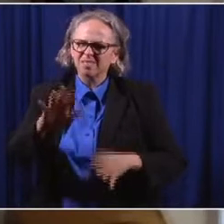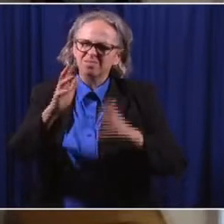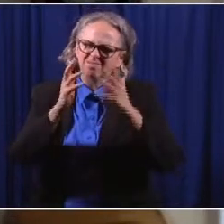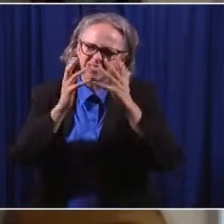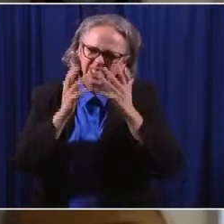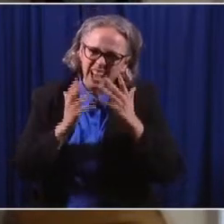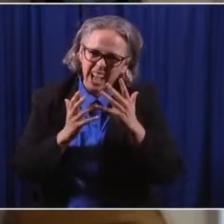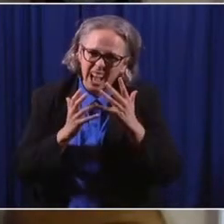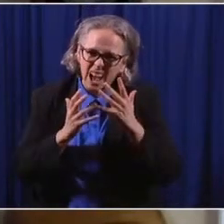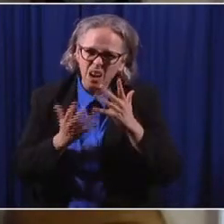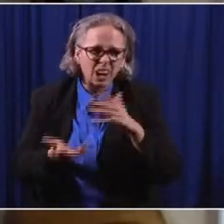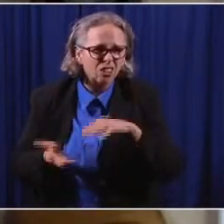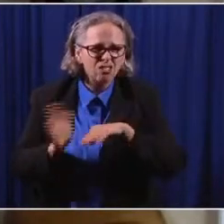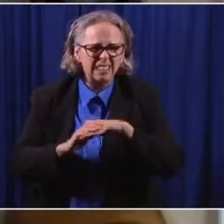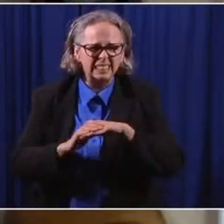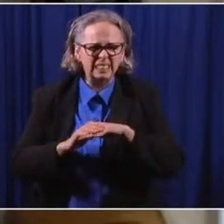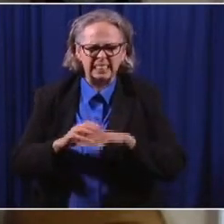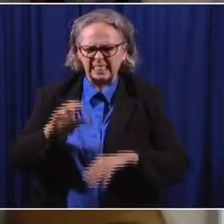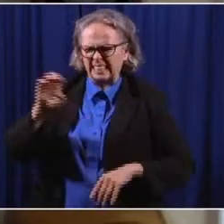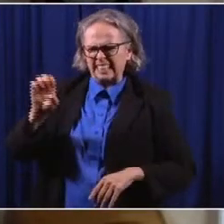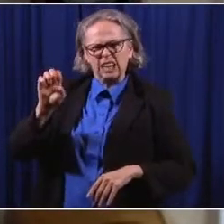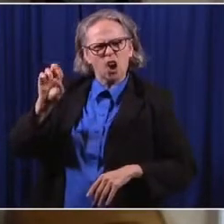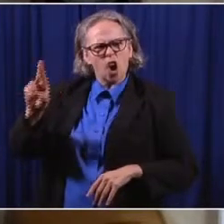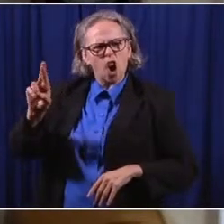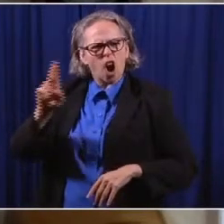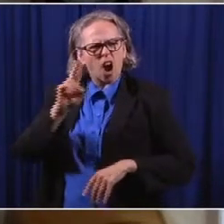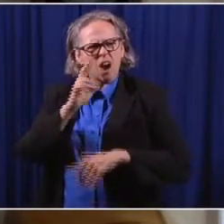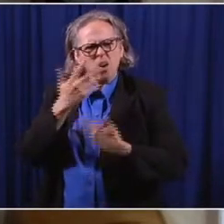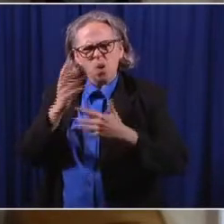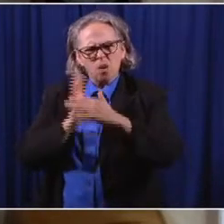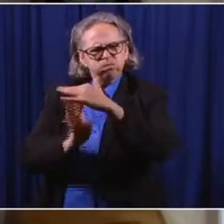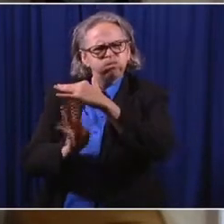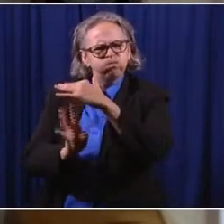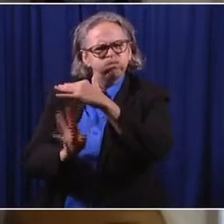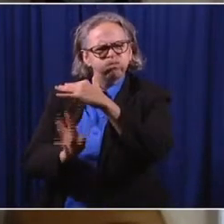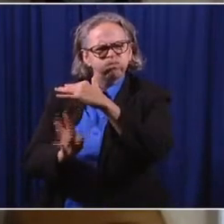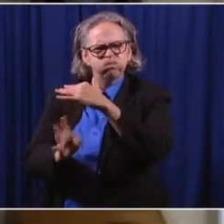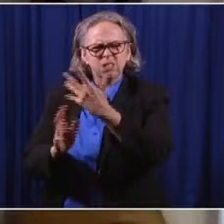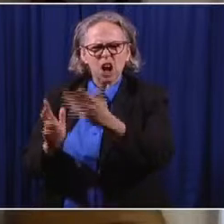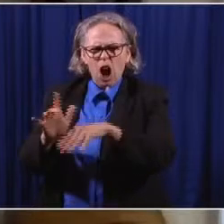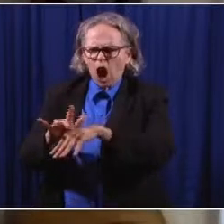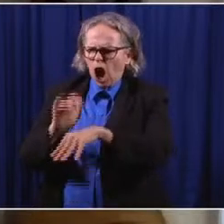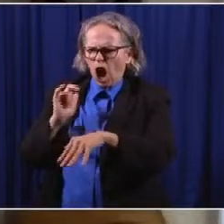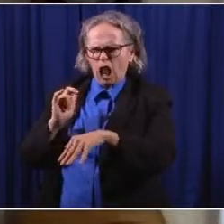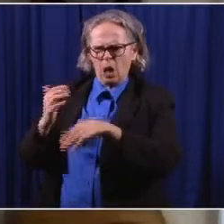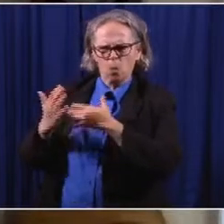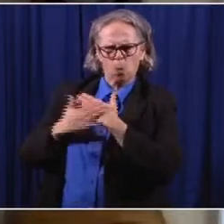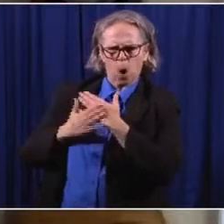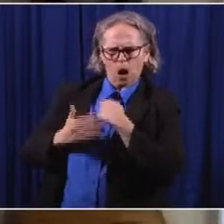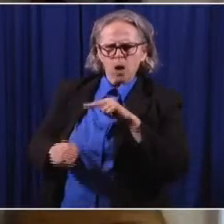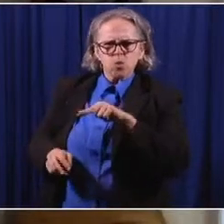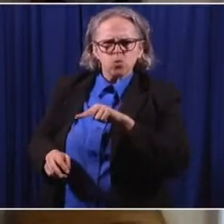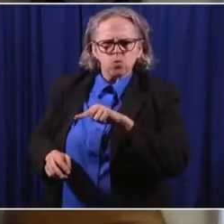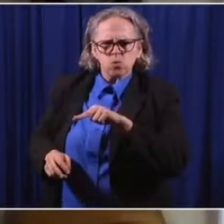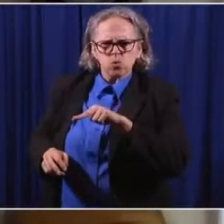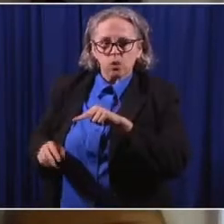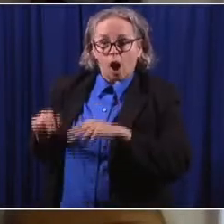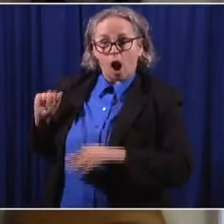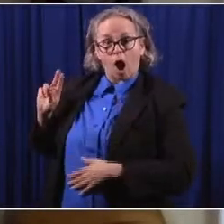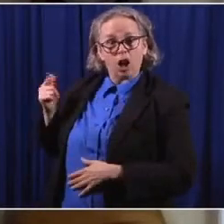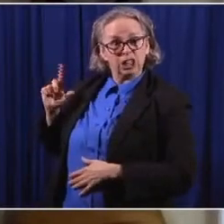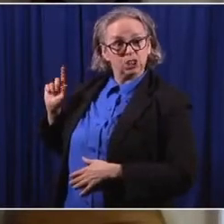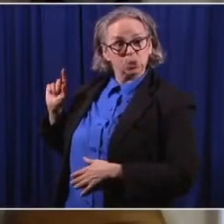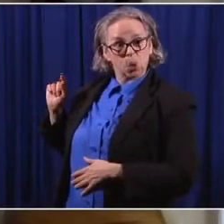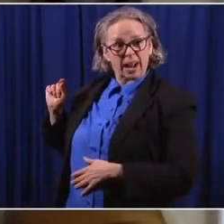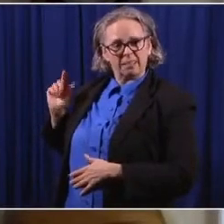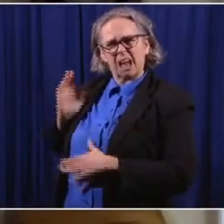for COVID-like illness. That is an early warning sign. On August 20th, the county had an average of 5 visits per day to the emergency